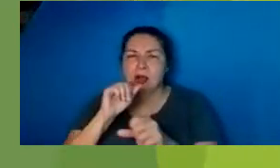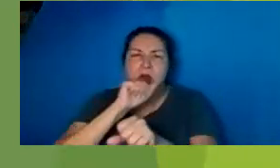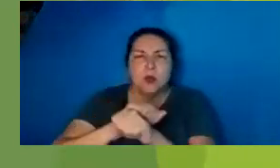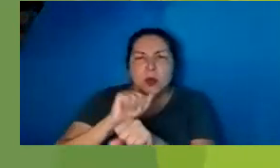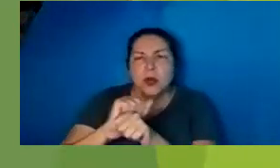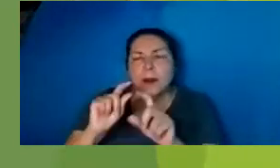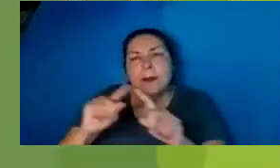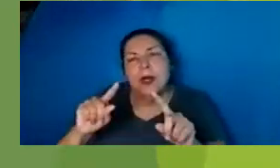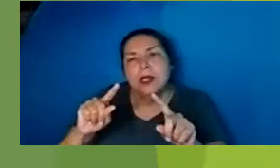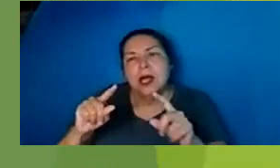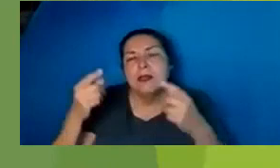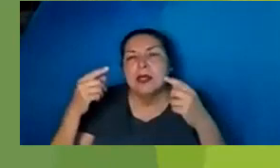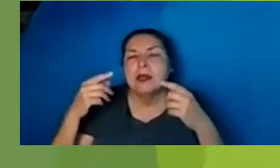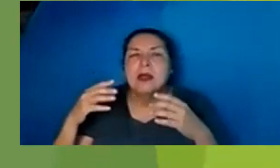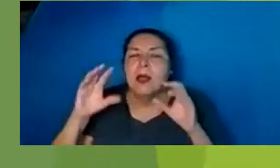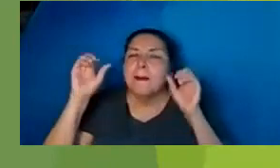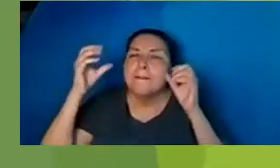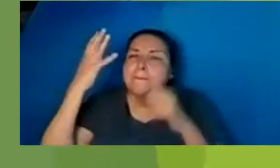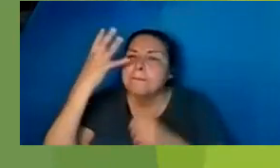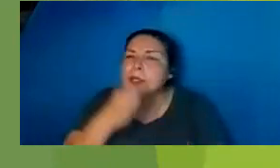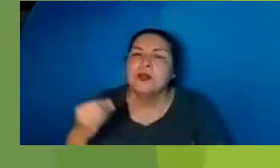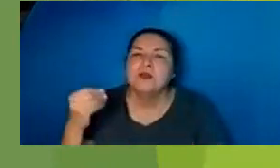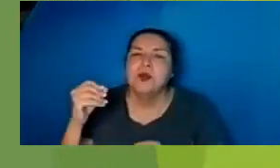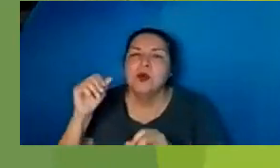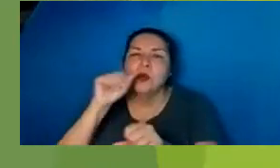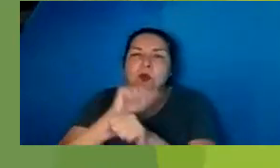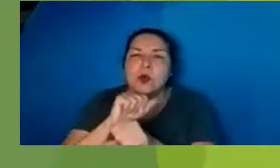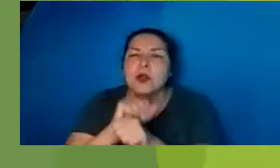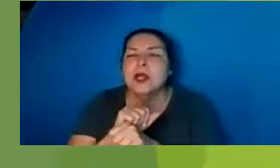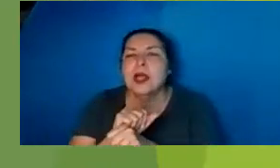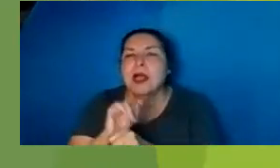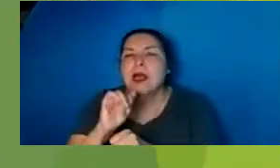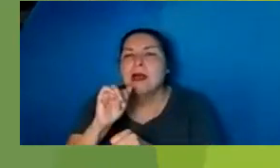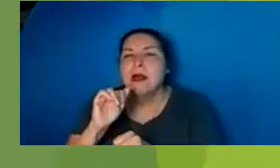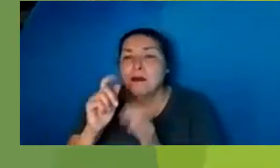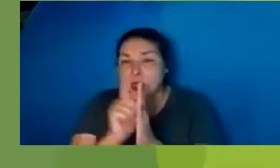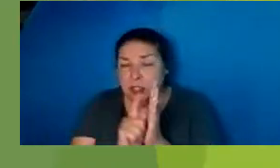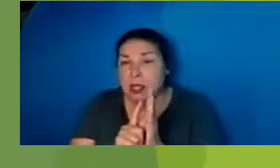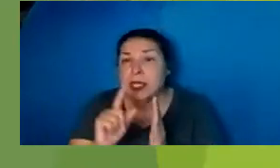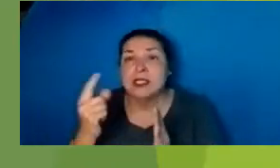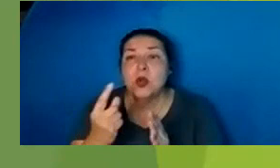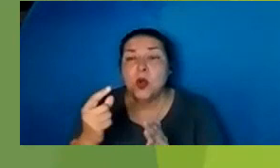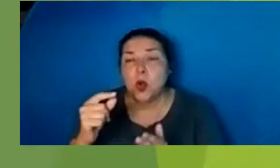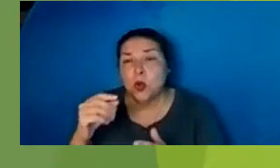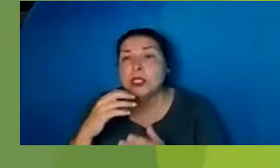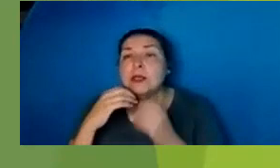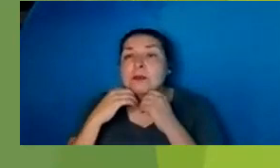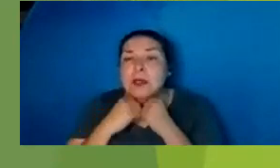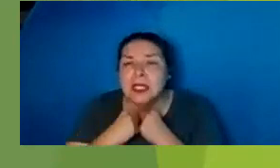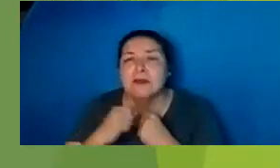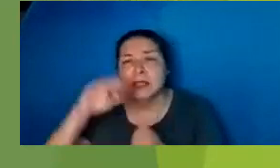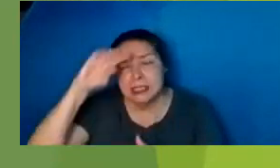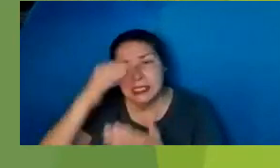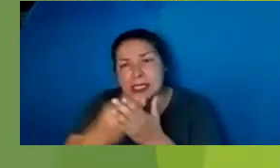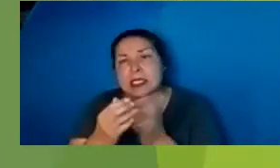magnificent performance of the works of the law by his only begotten, dearly beloved son, Jesus